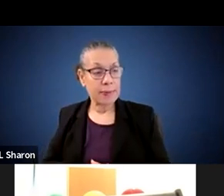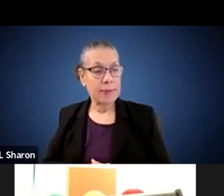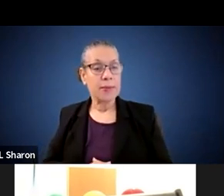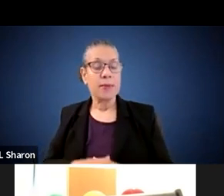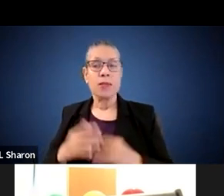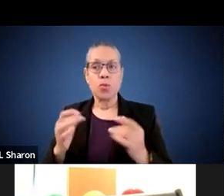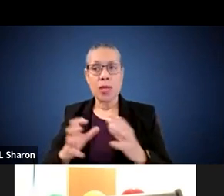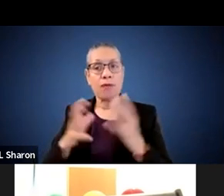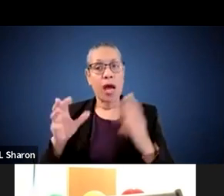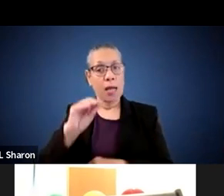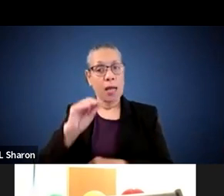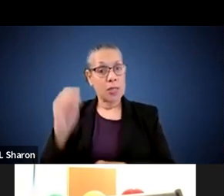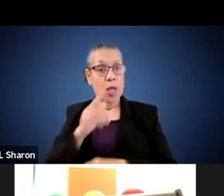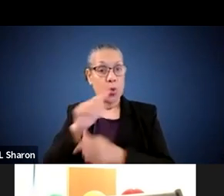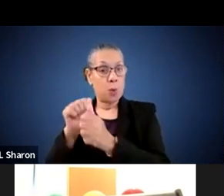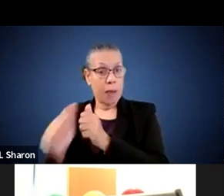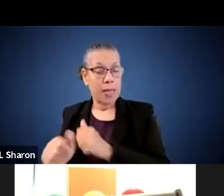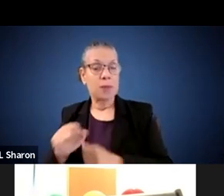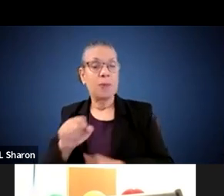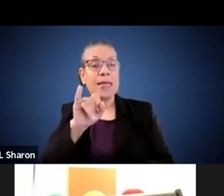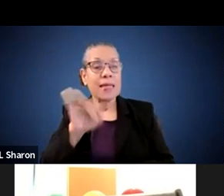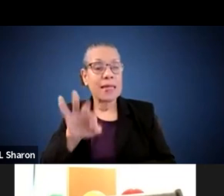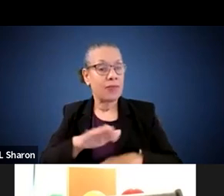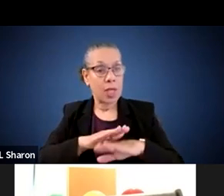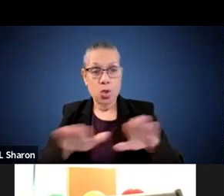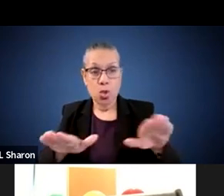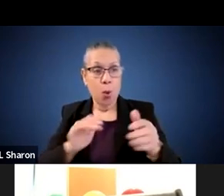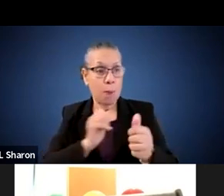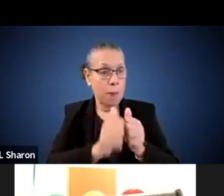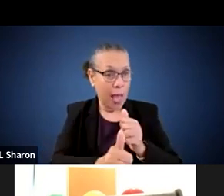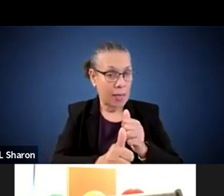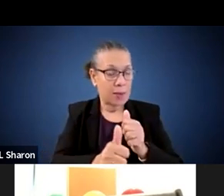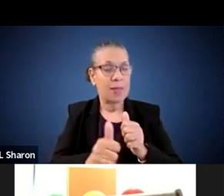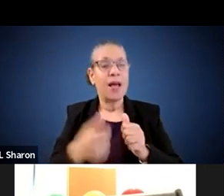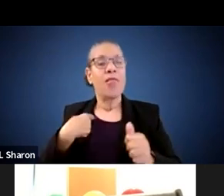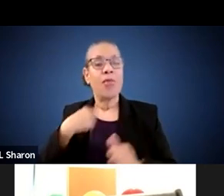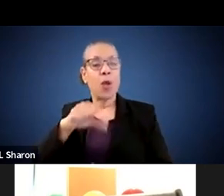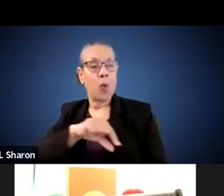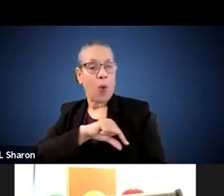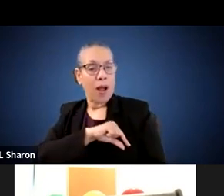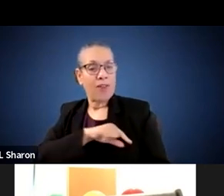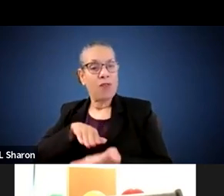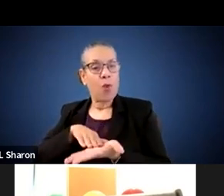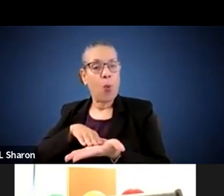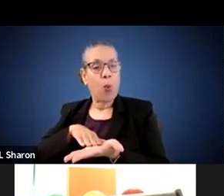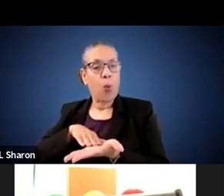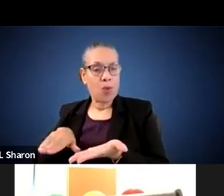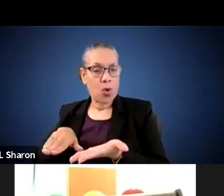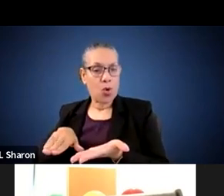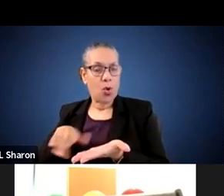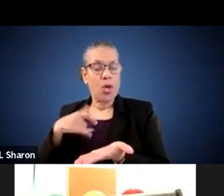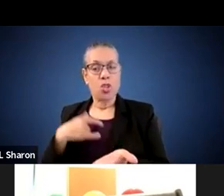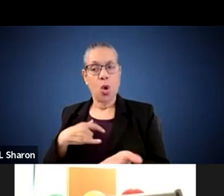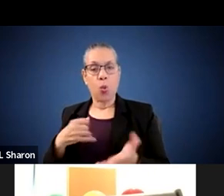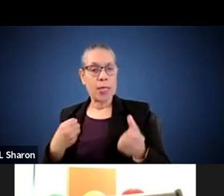of Passage but if some don't pass that's what makes them eligible for the teacher waiver um and so we still stick with them throughout the